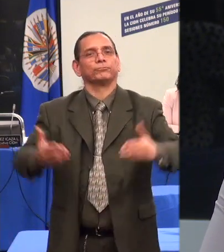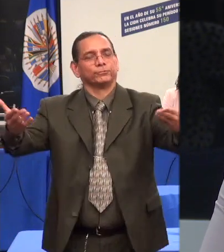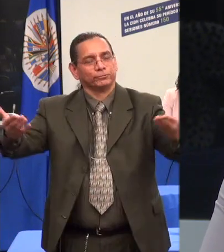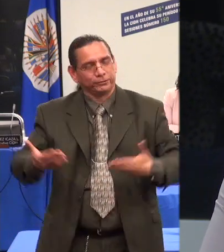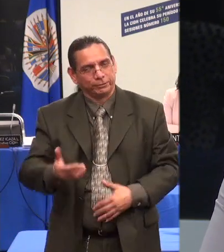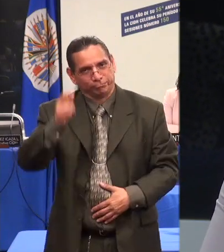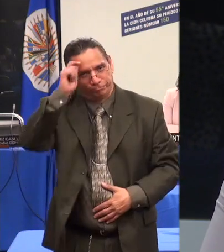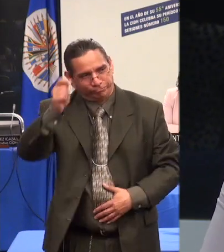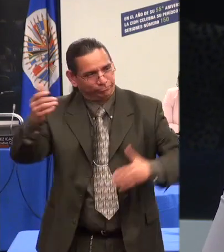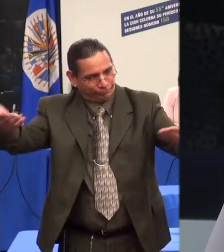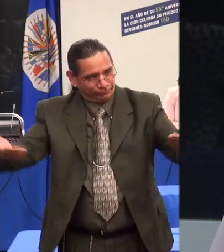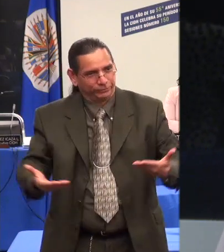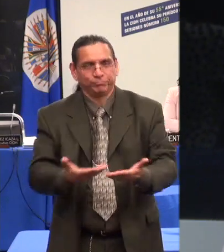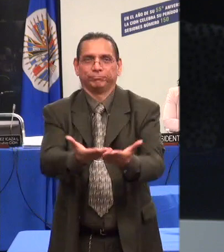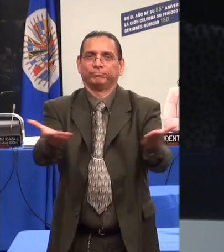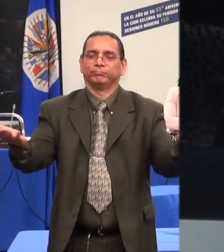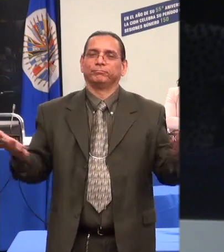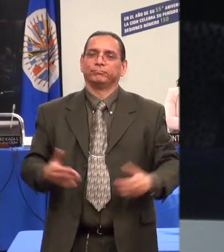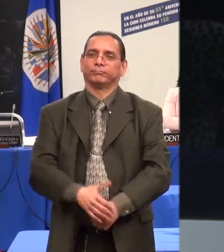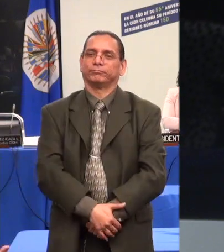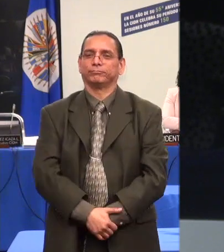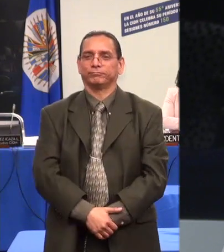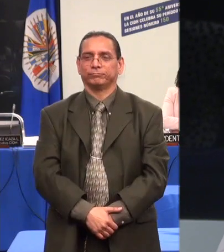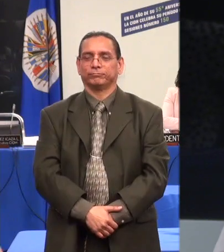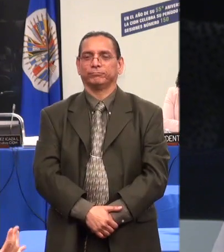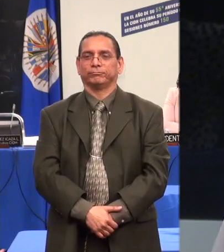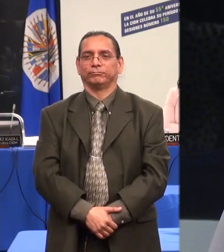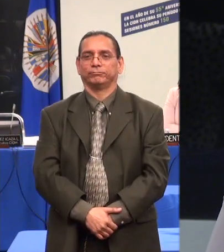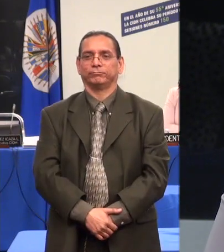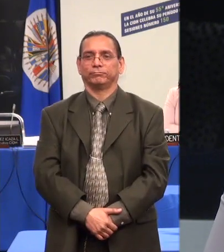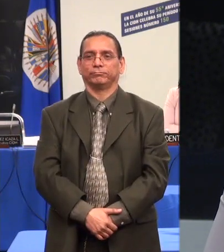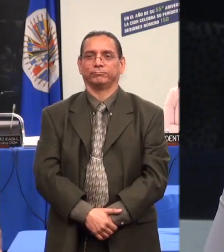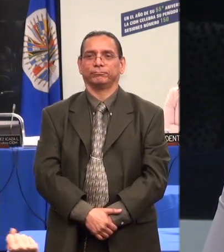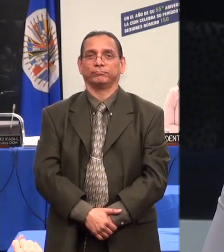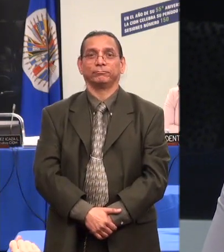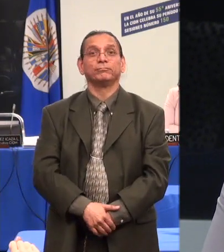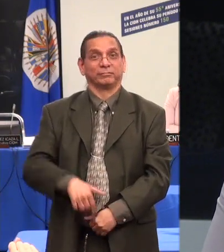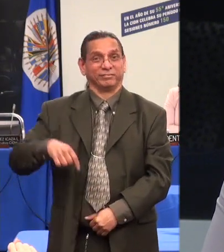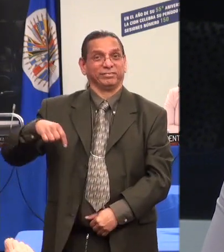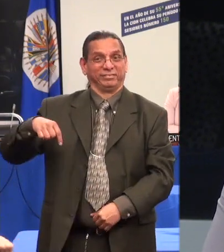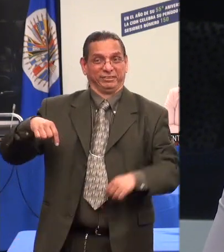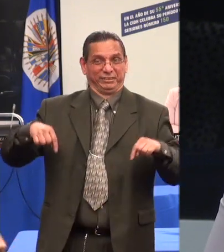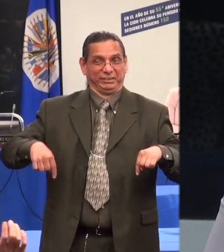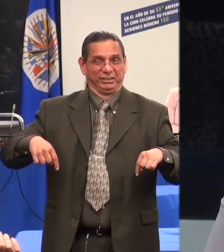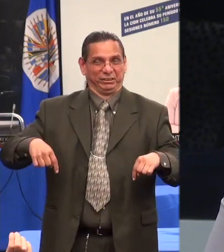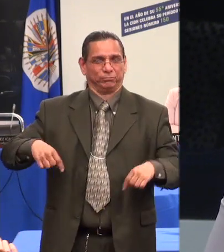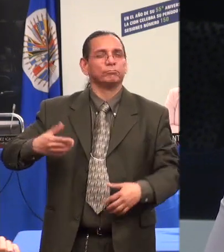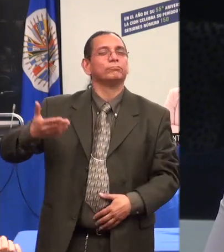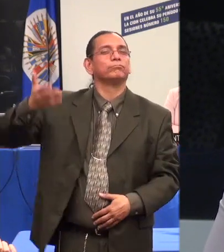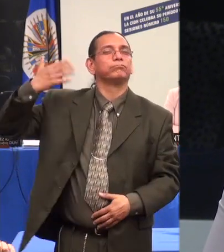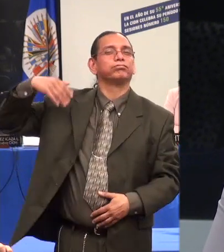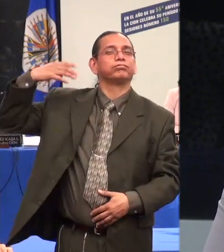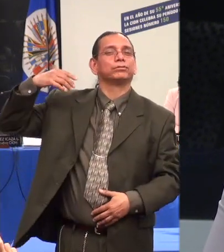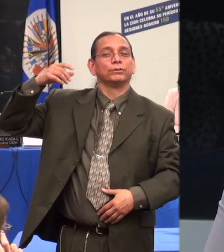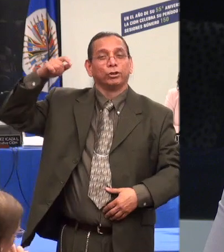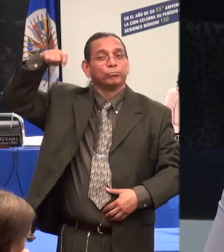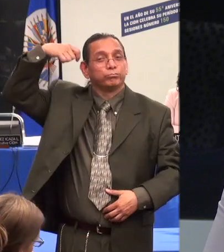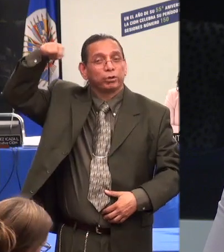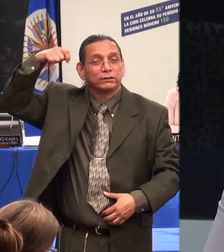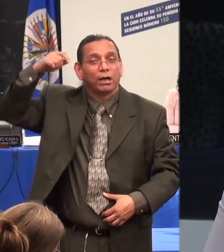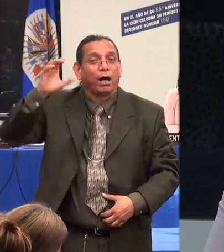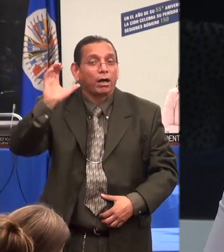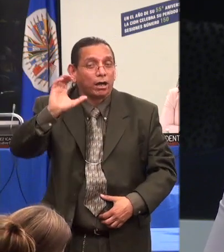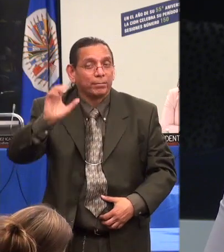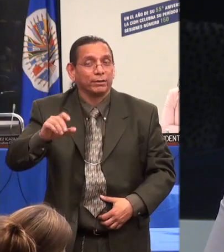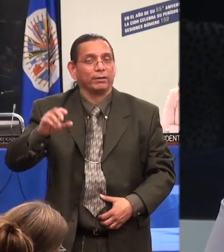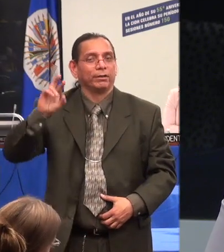my apologies, former president, and the rapporteur for Colombia, Sousa Roscoe, as well as